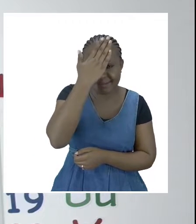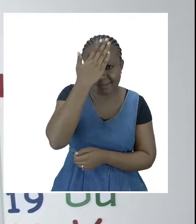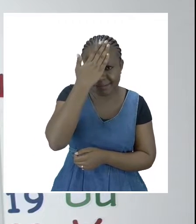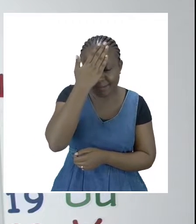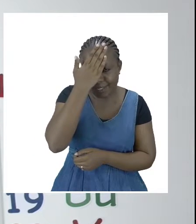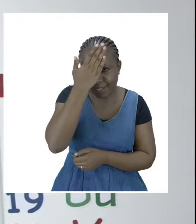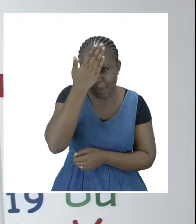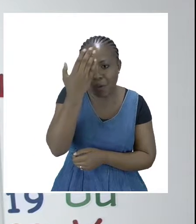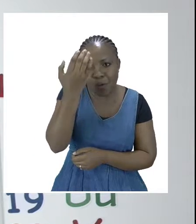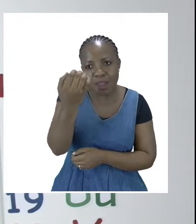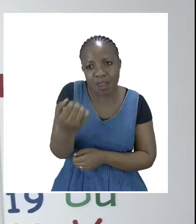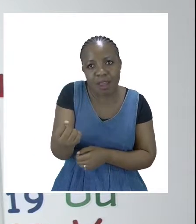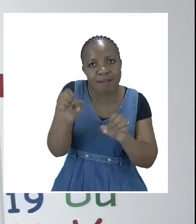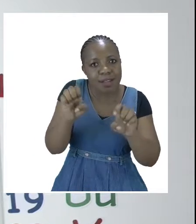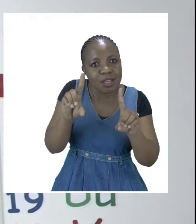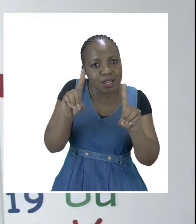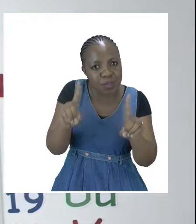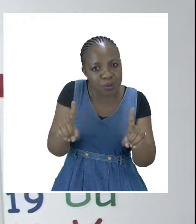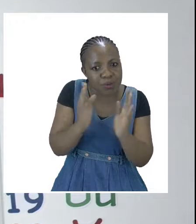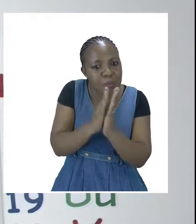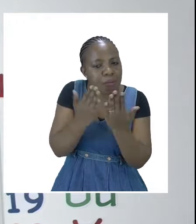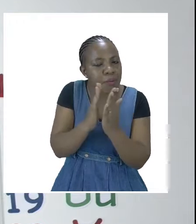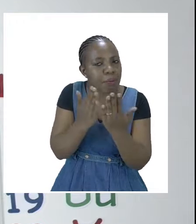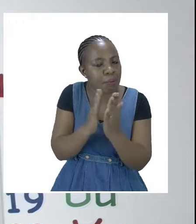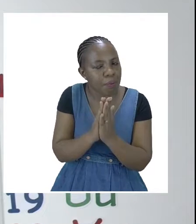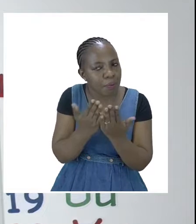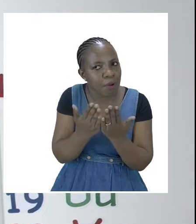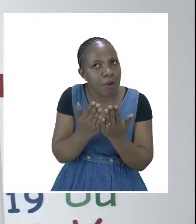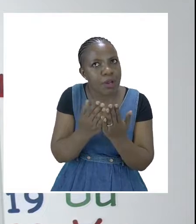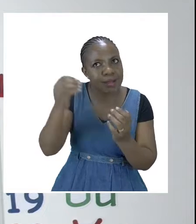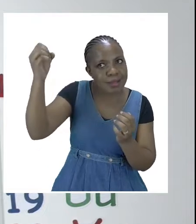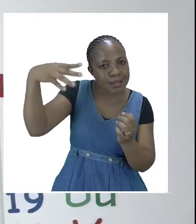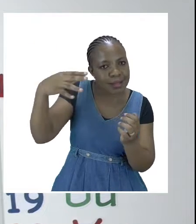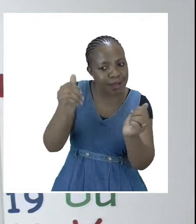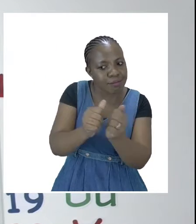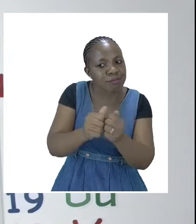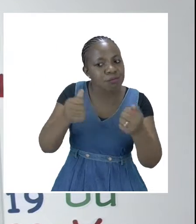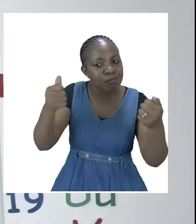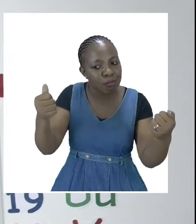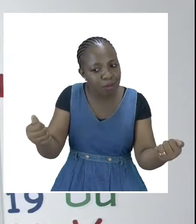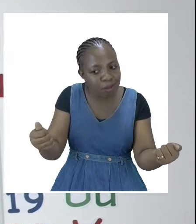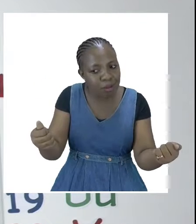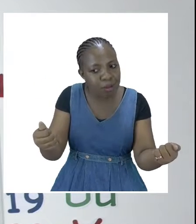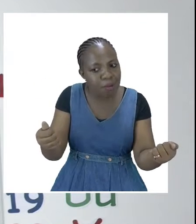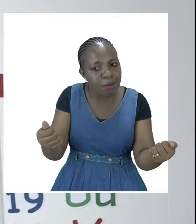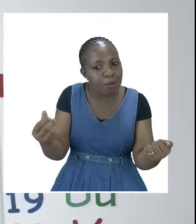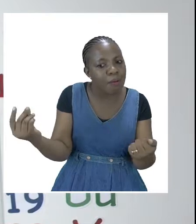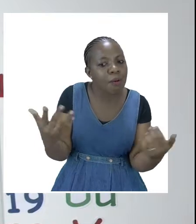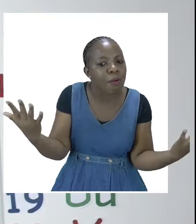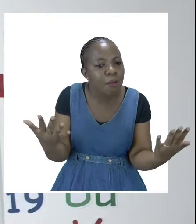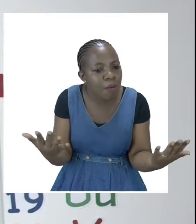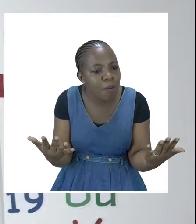booklet in our daily newspaper, street sales, or at your school every Monday